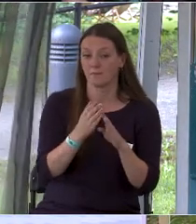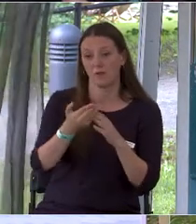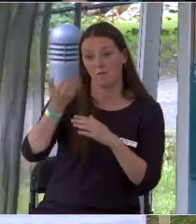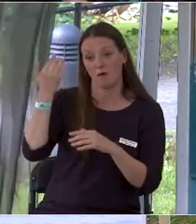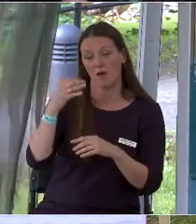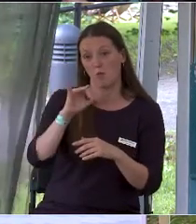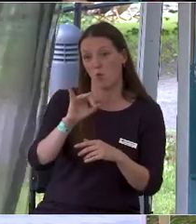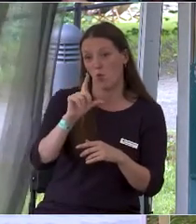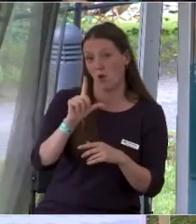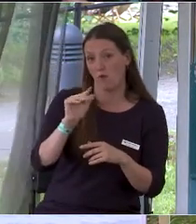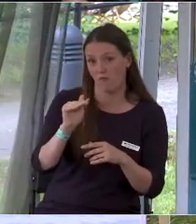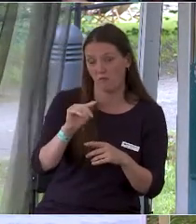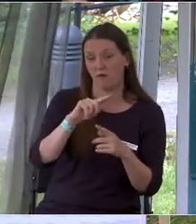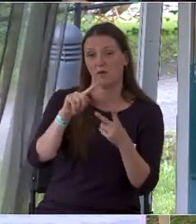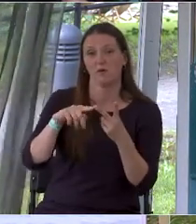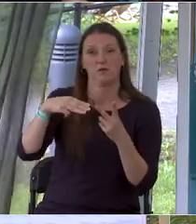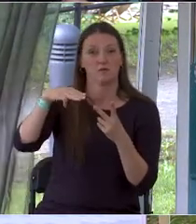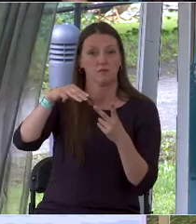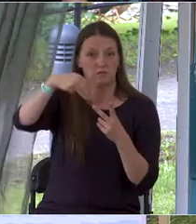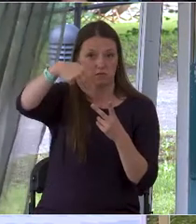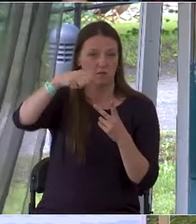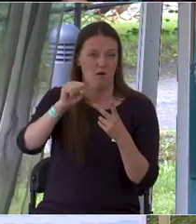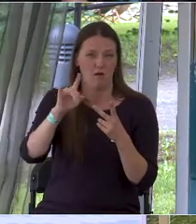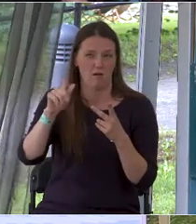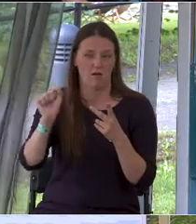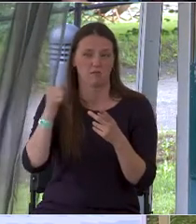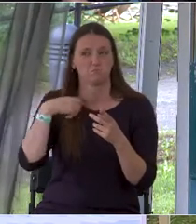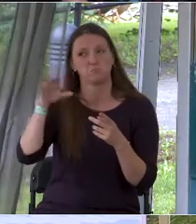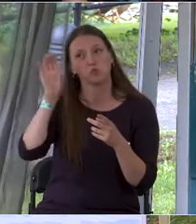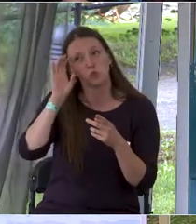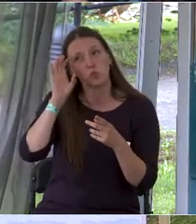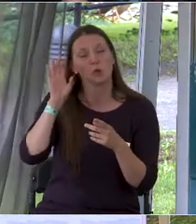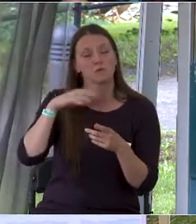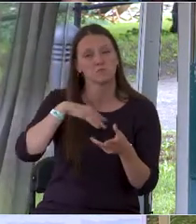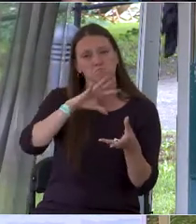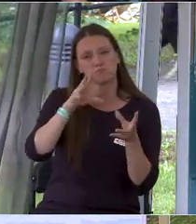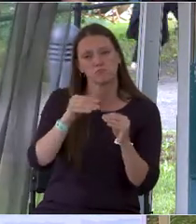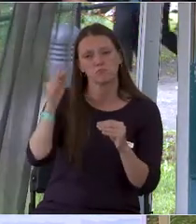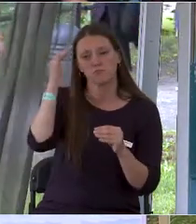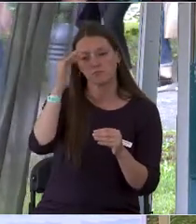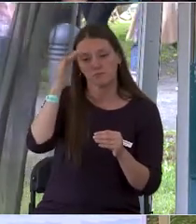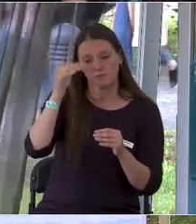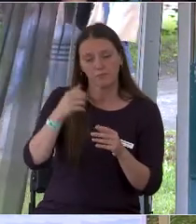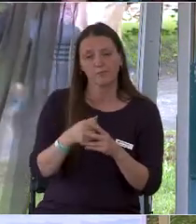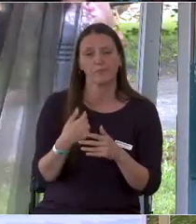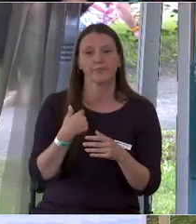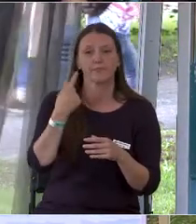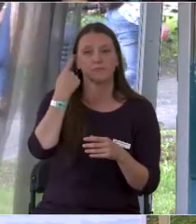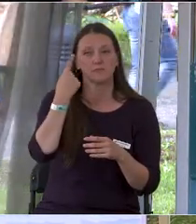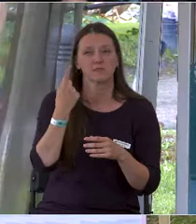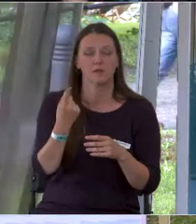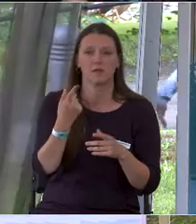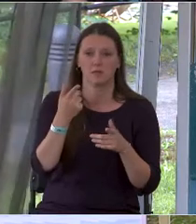Maria's presentation of short introductions, I started thinking that